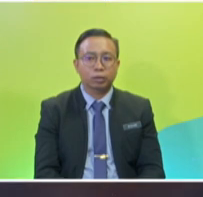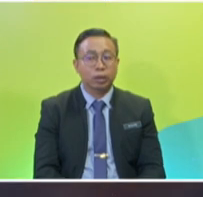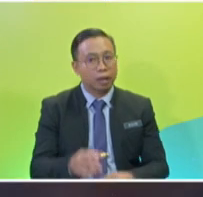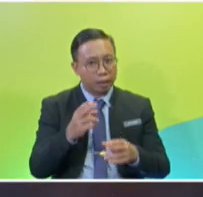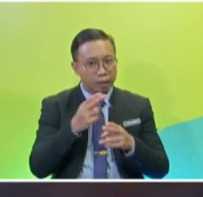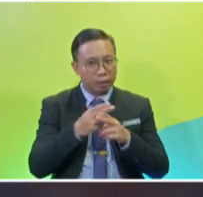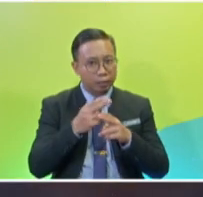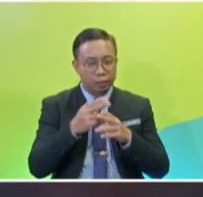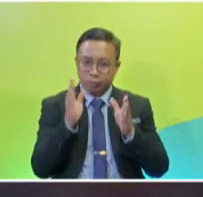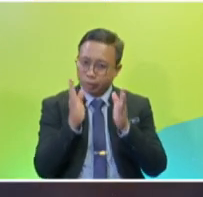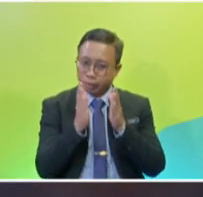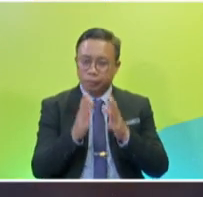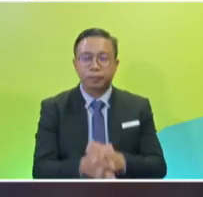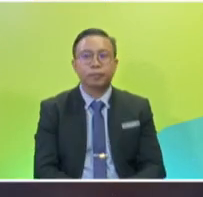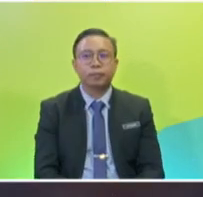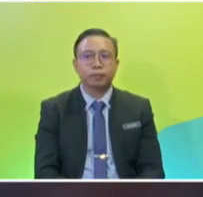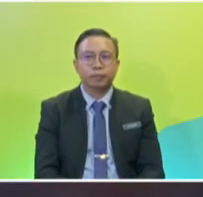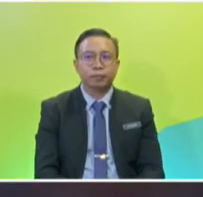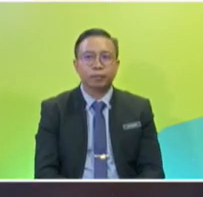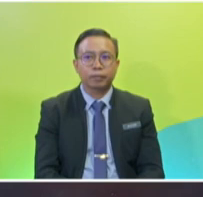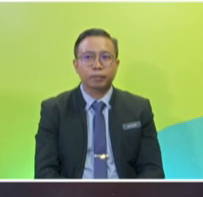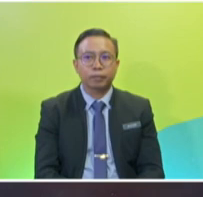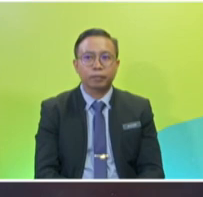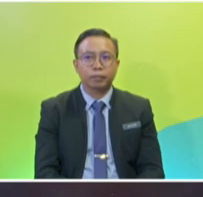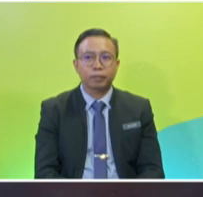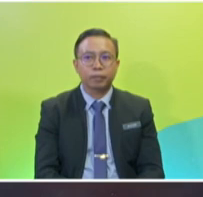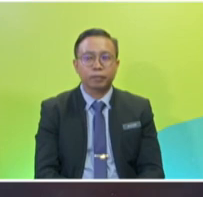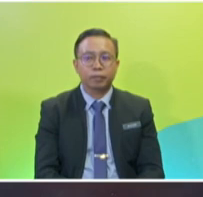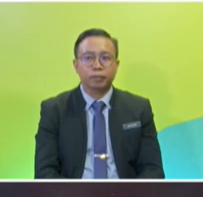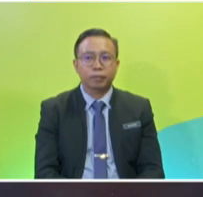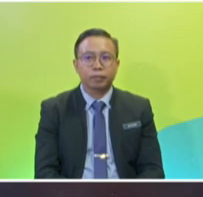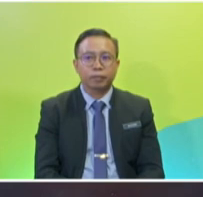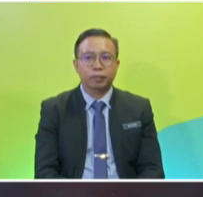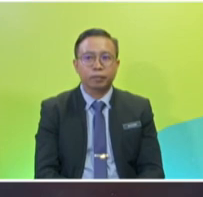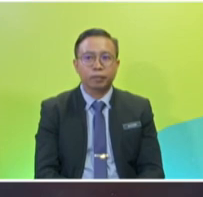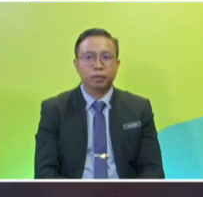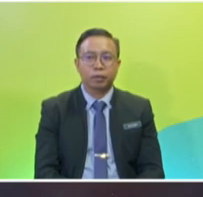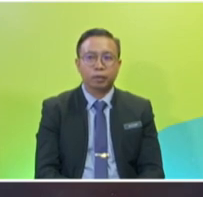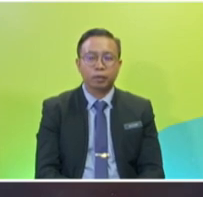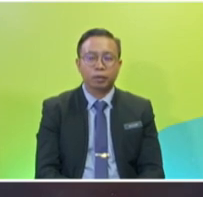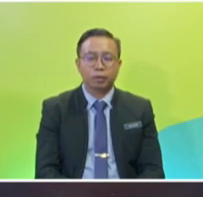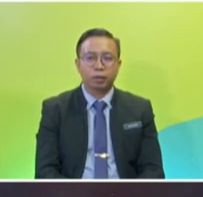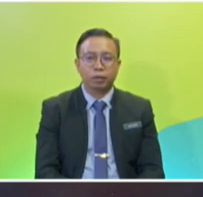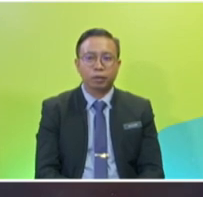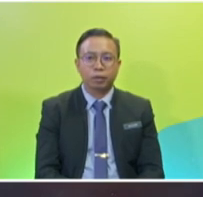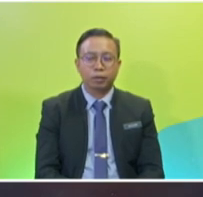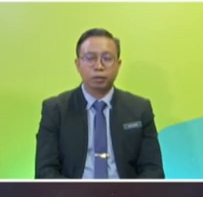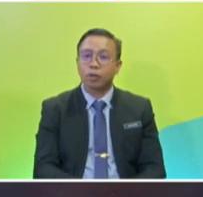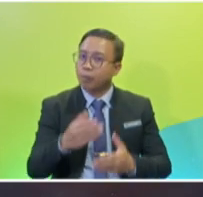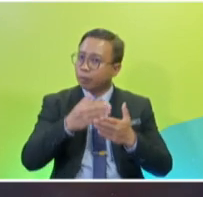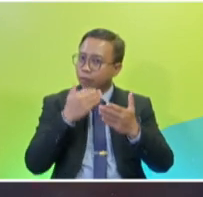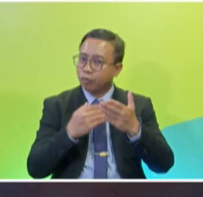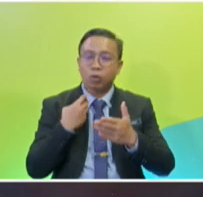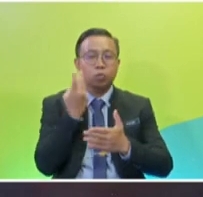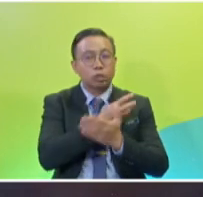here. Shida, Shu, Nana and Uso. Yes, thanks for being with us here today, pupils. Now, Madam Farah Liza, before we start